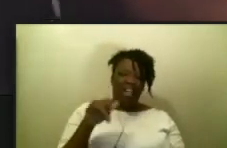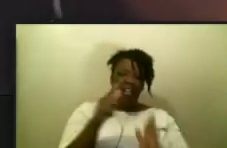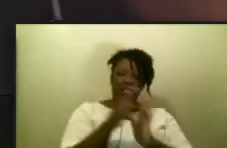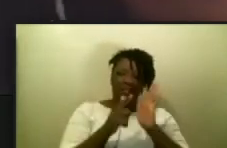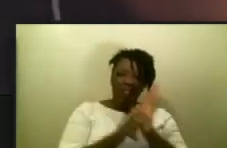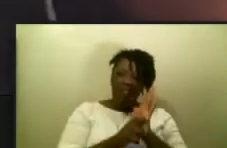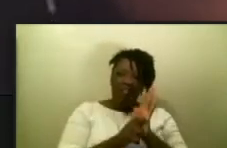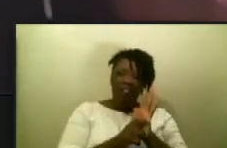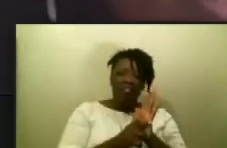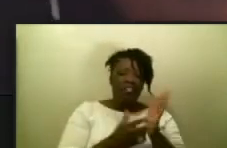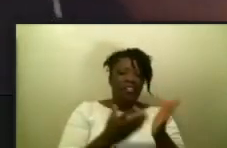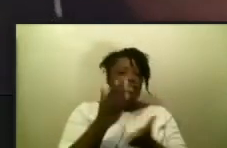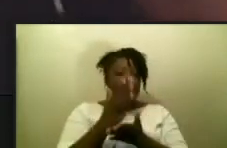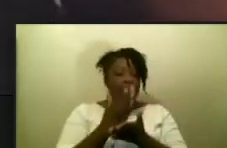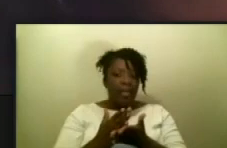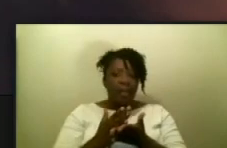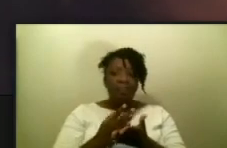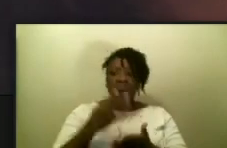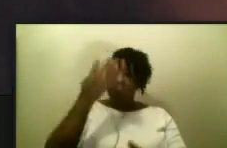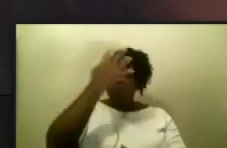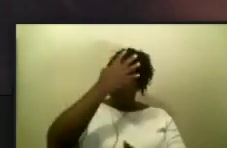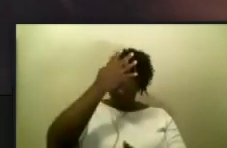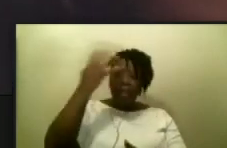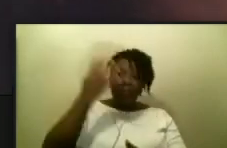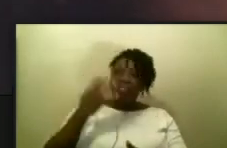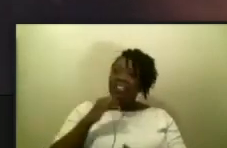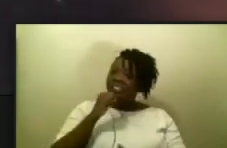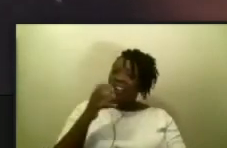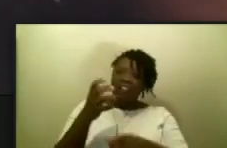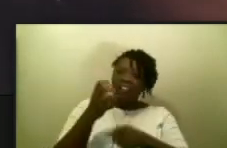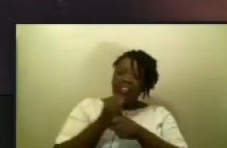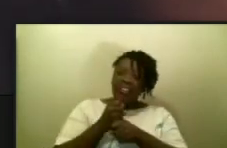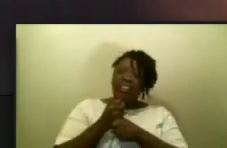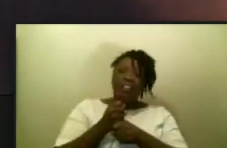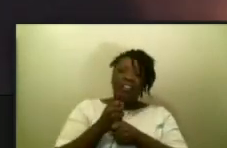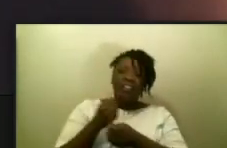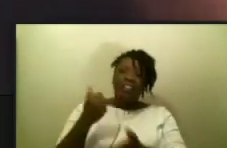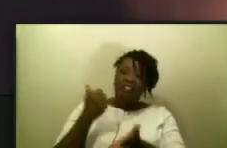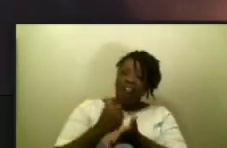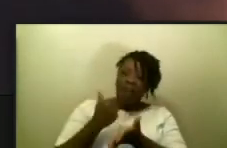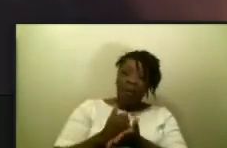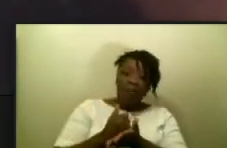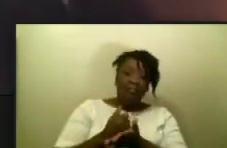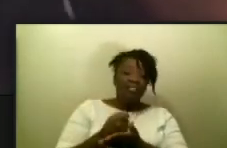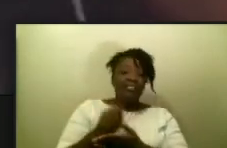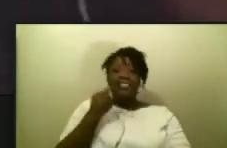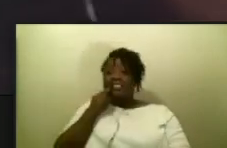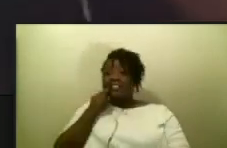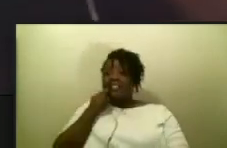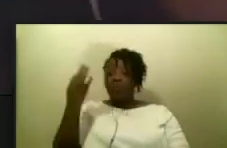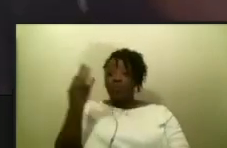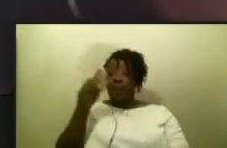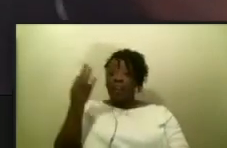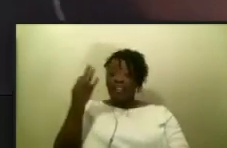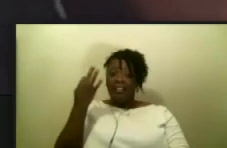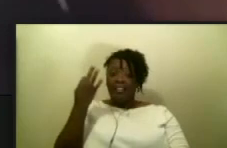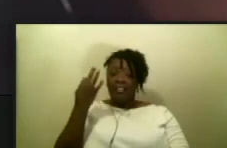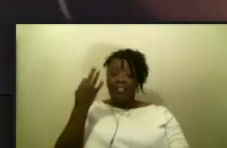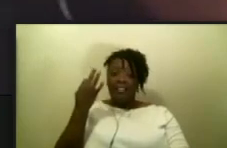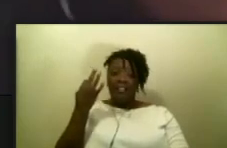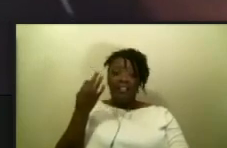excluded some immigrants from relief. So this past Friday, the Democrats